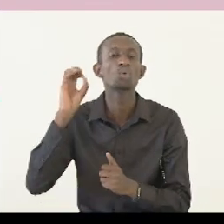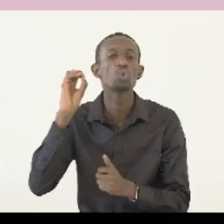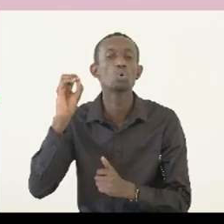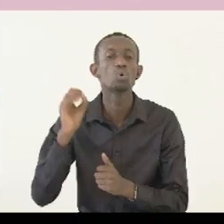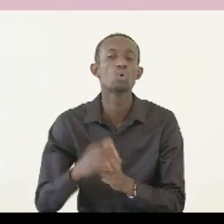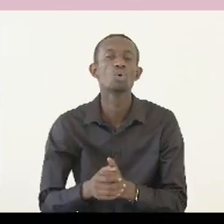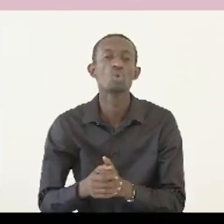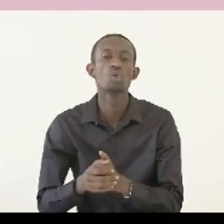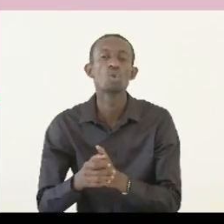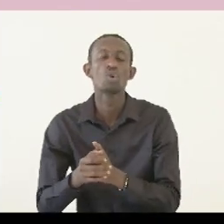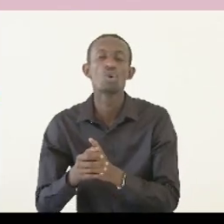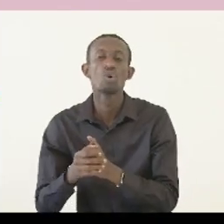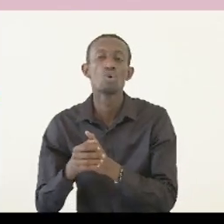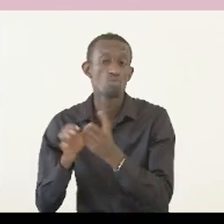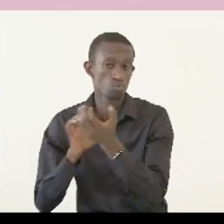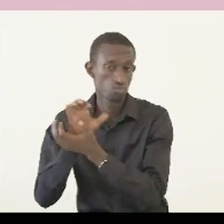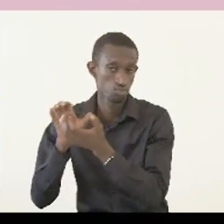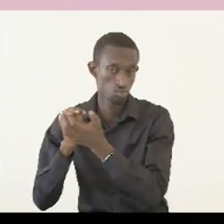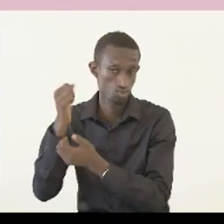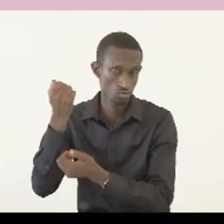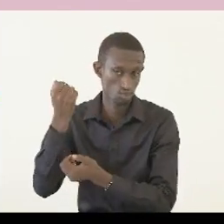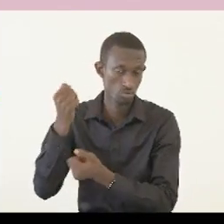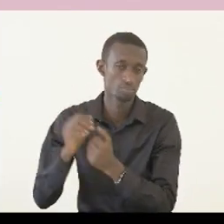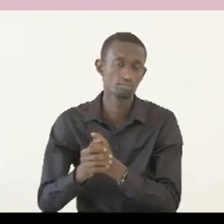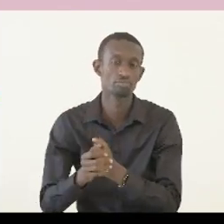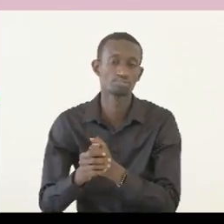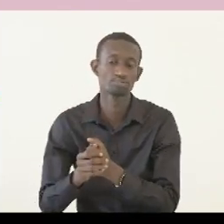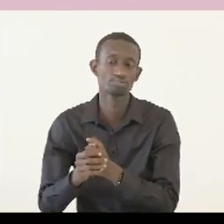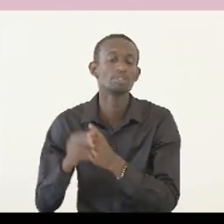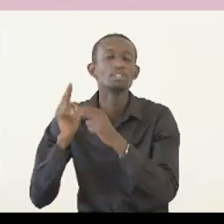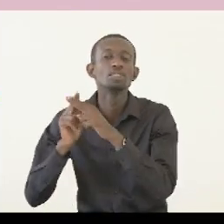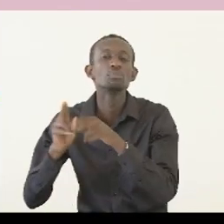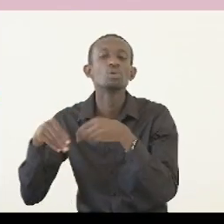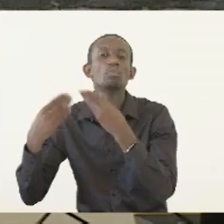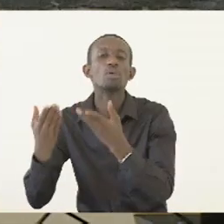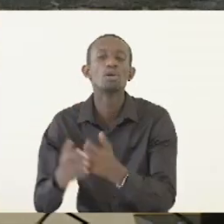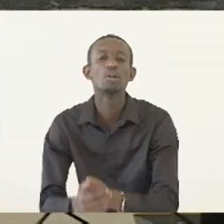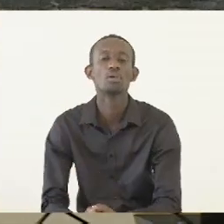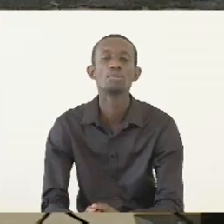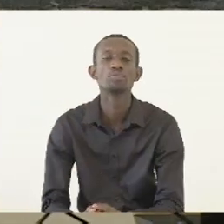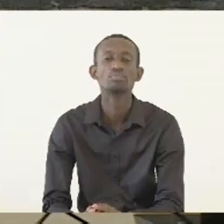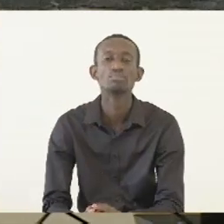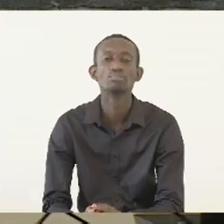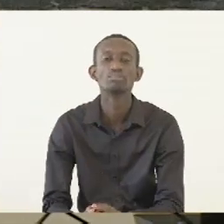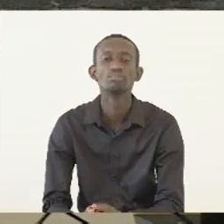with sulfur or phosphorus, the name ends with "ite." So here we have the